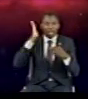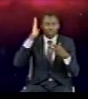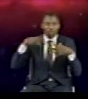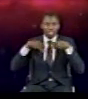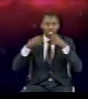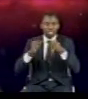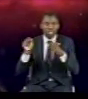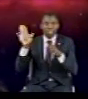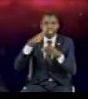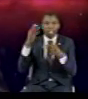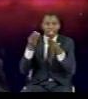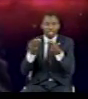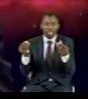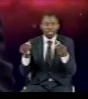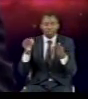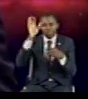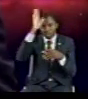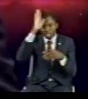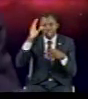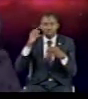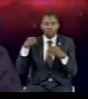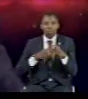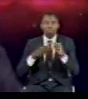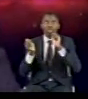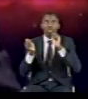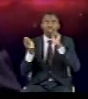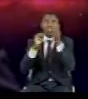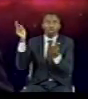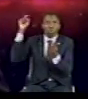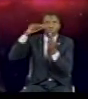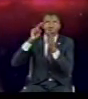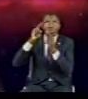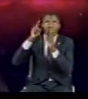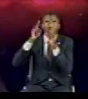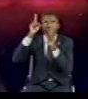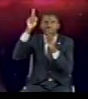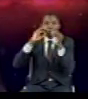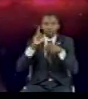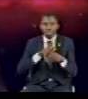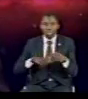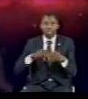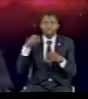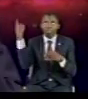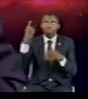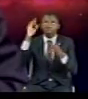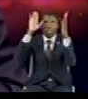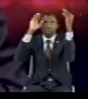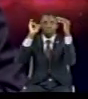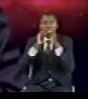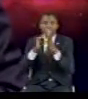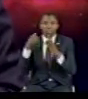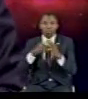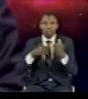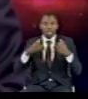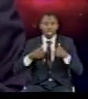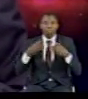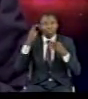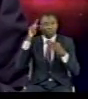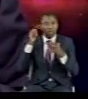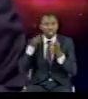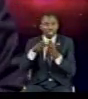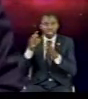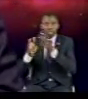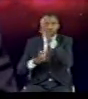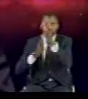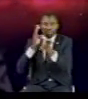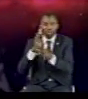land. Father, we turn unto you, O God, the only hope we have for a dying world. Father, we turn unto you, O God, and